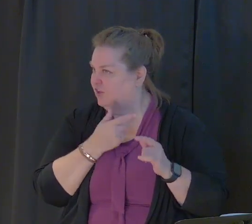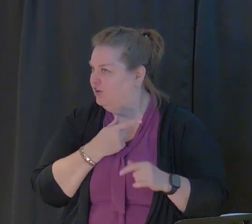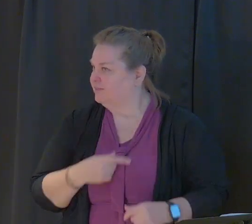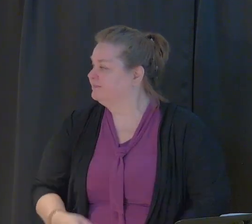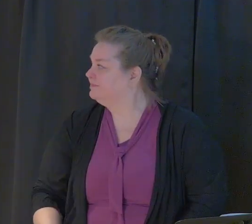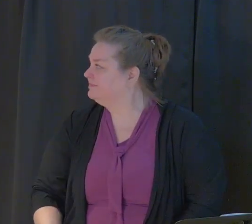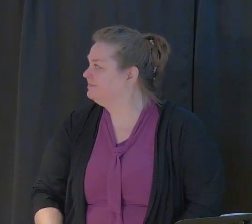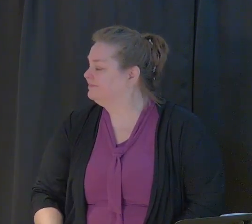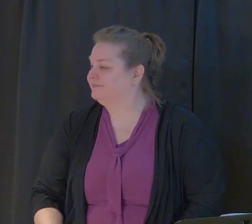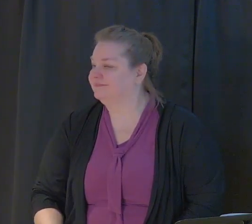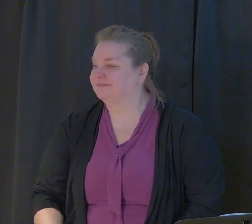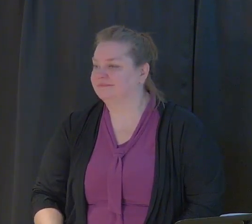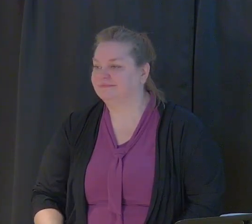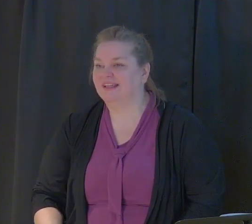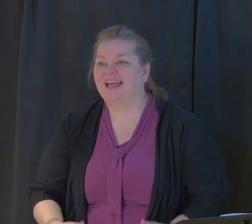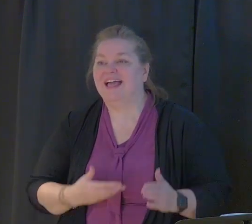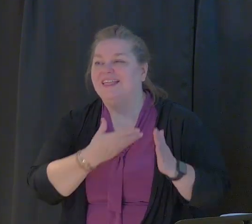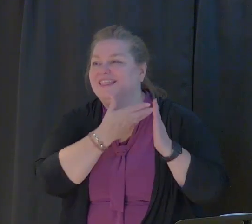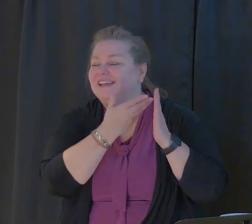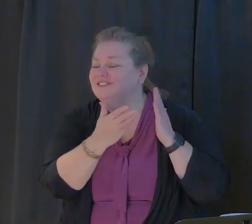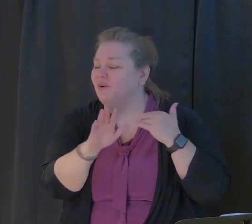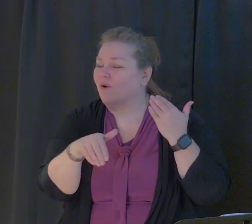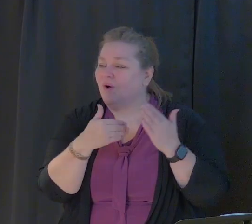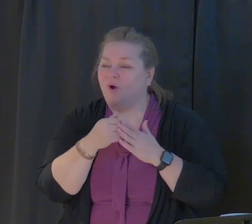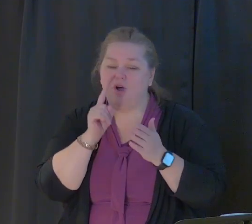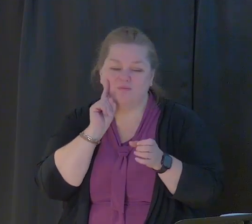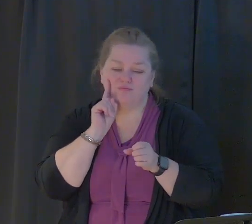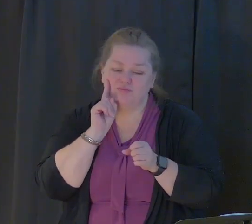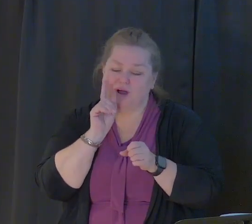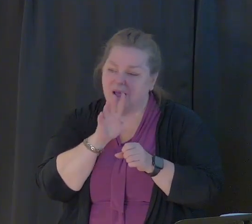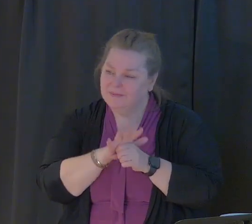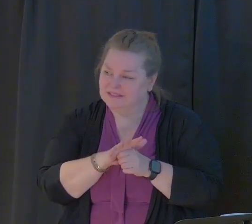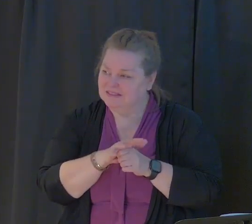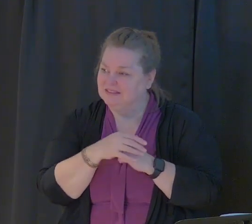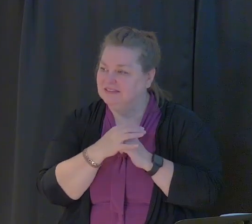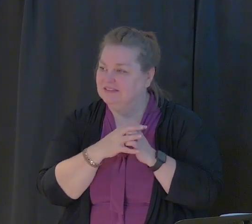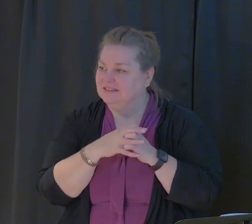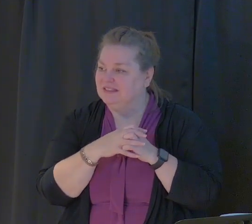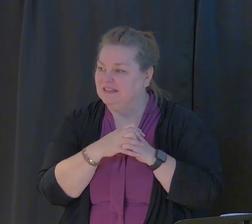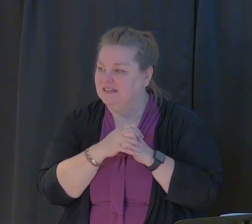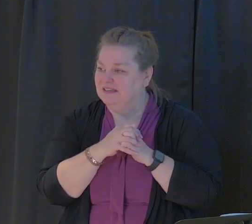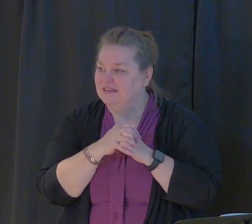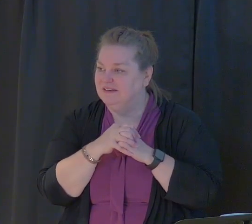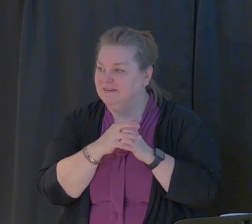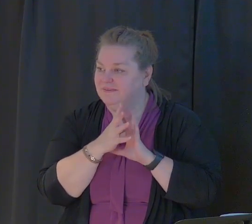These are all promises, and there are so many more promises in the Bible that we can look at.